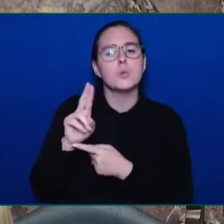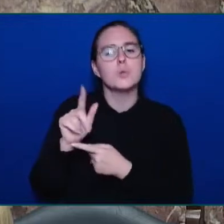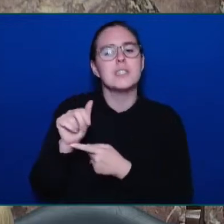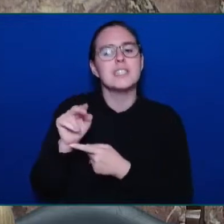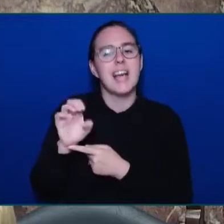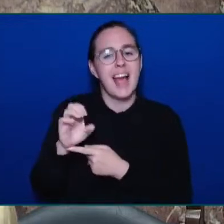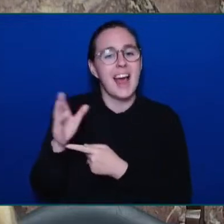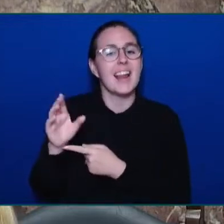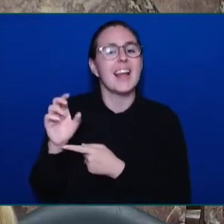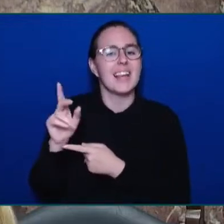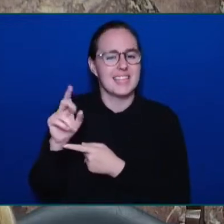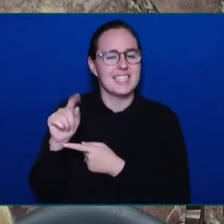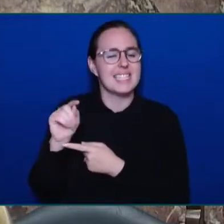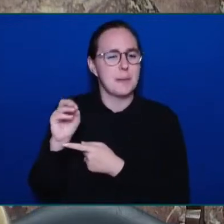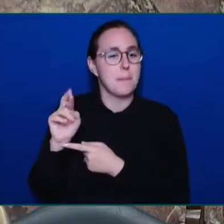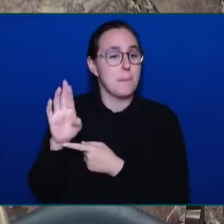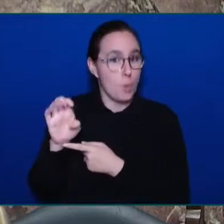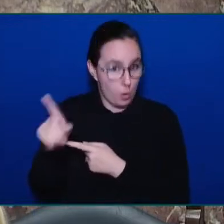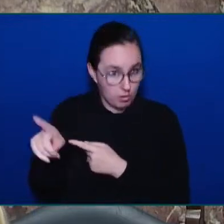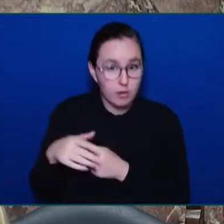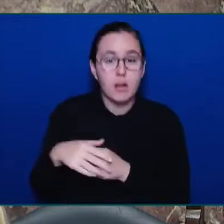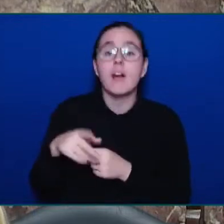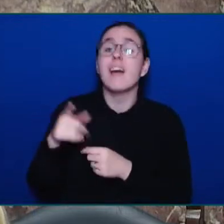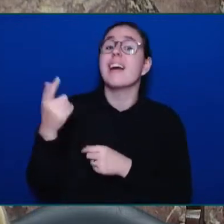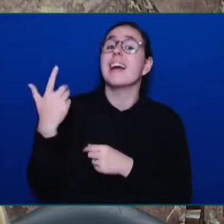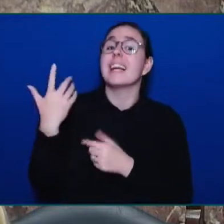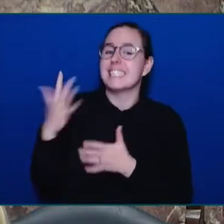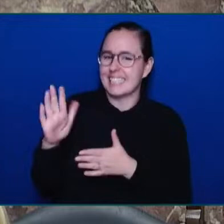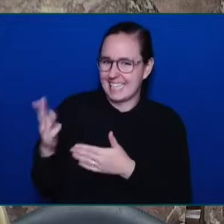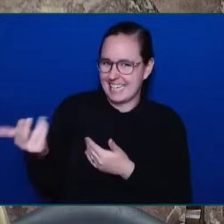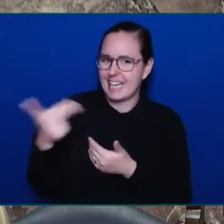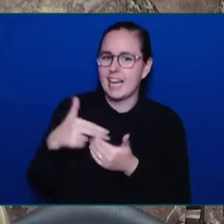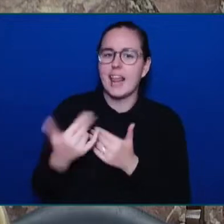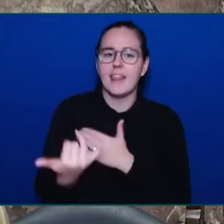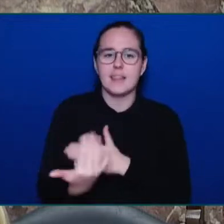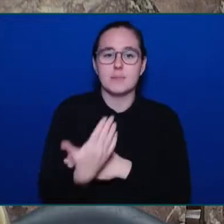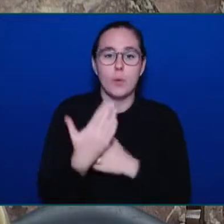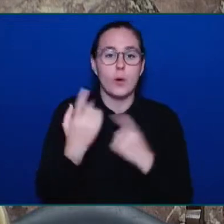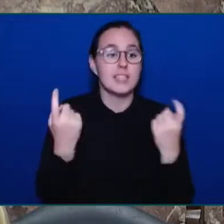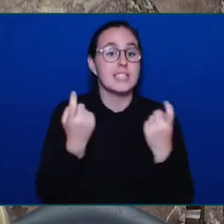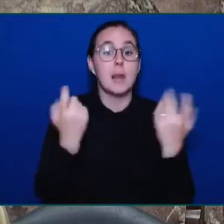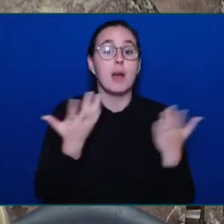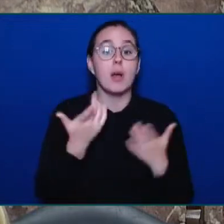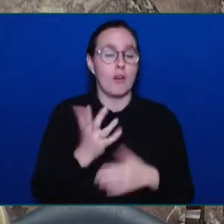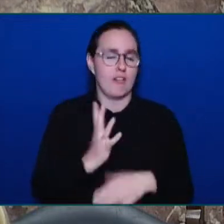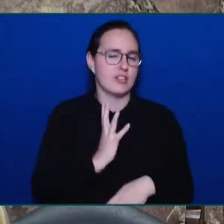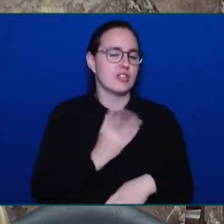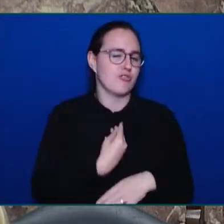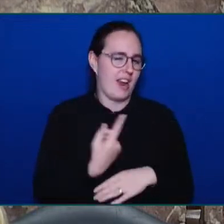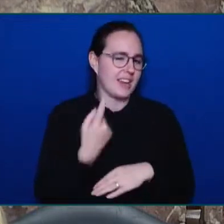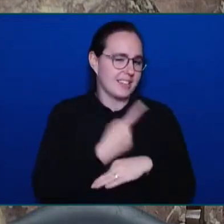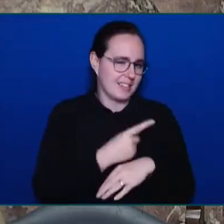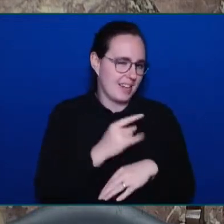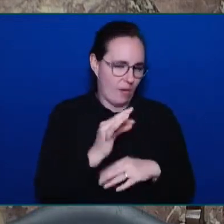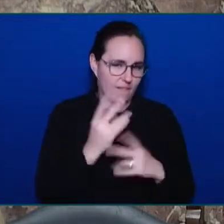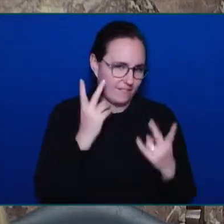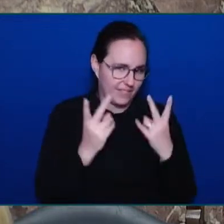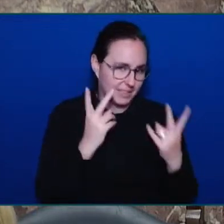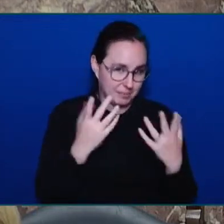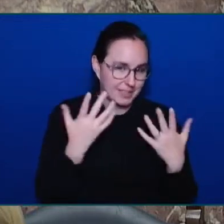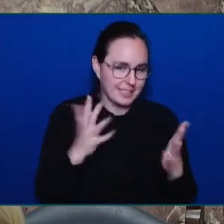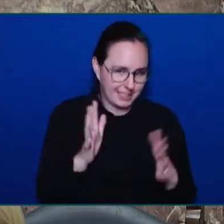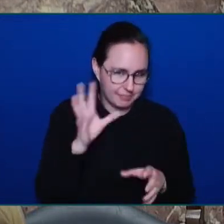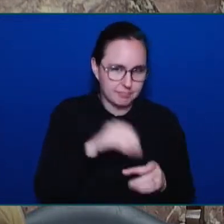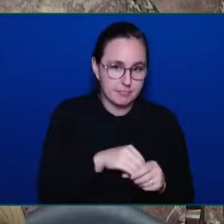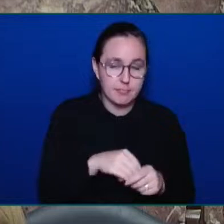lawn this morning celebrating the Transgender Day of Visibility. As the president of the BC Federation